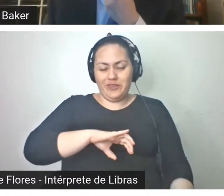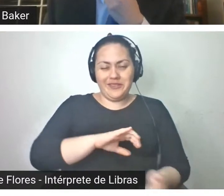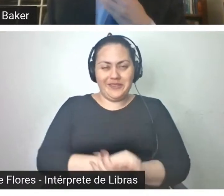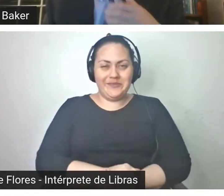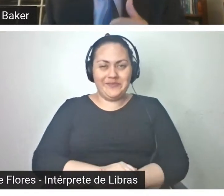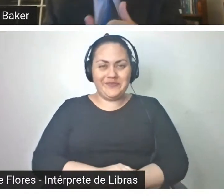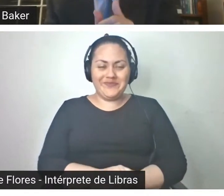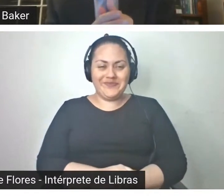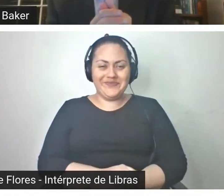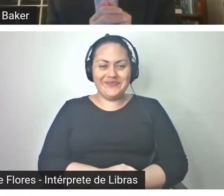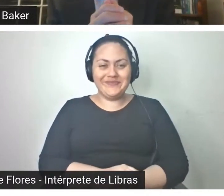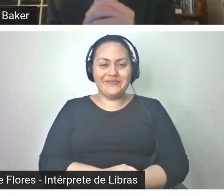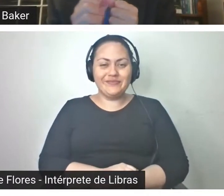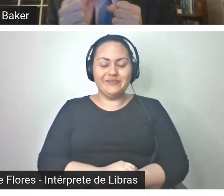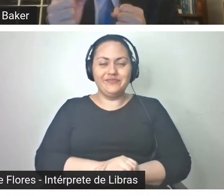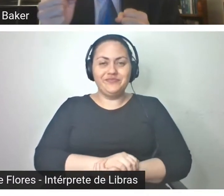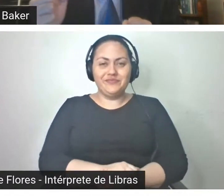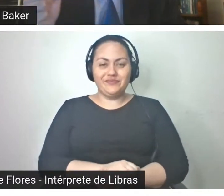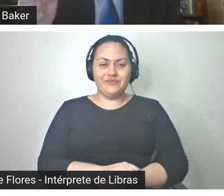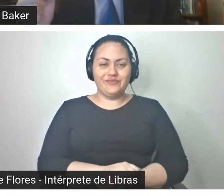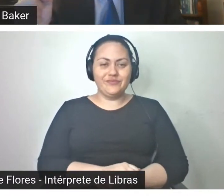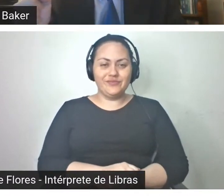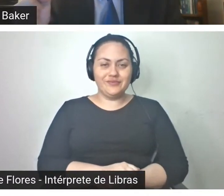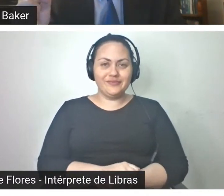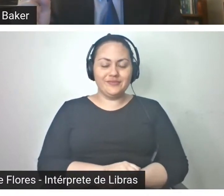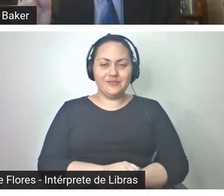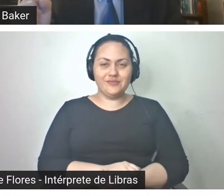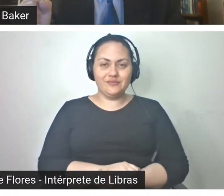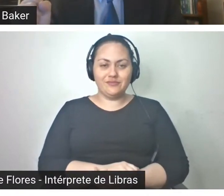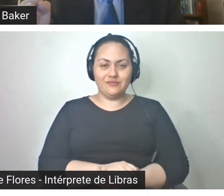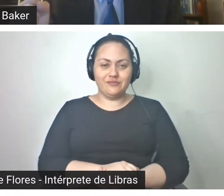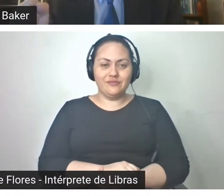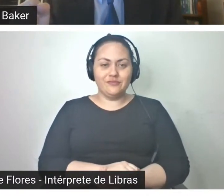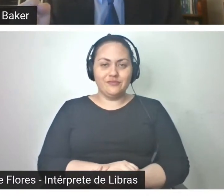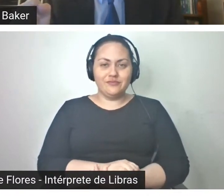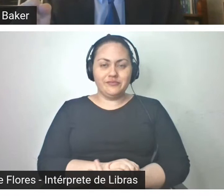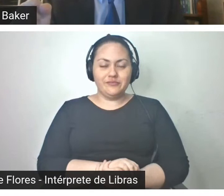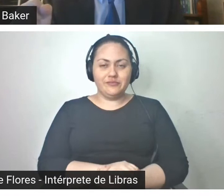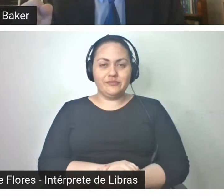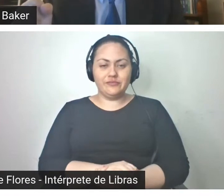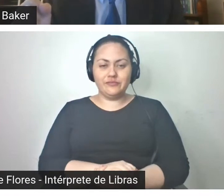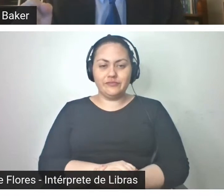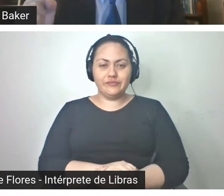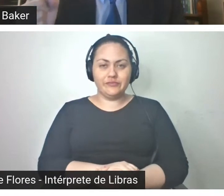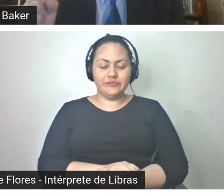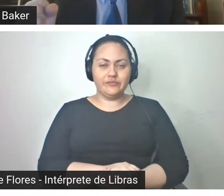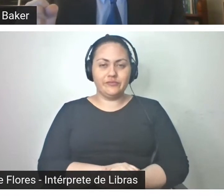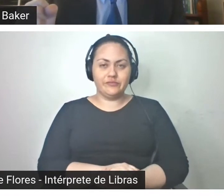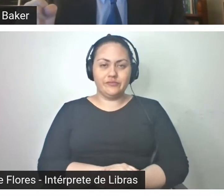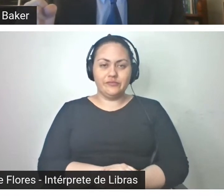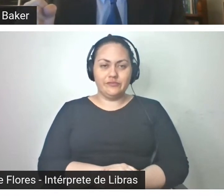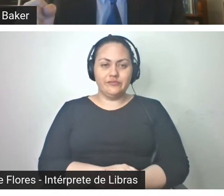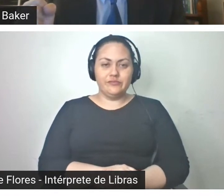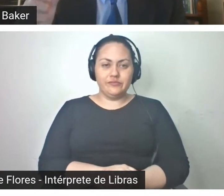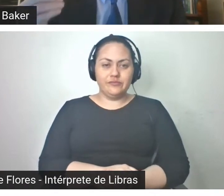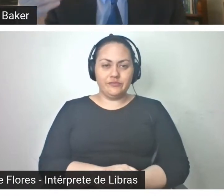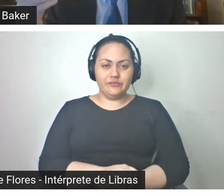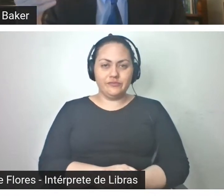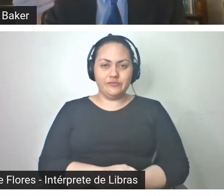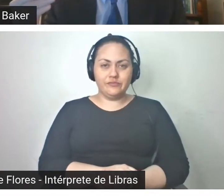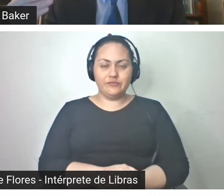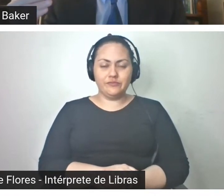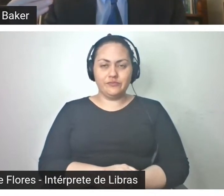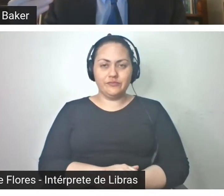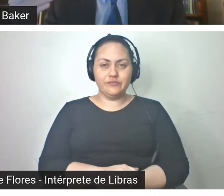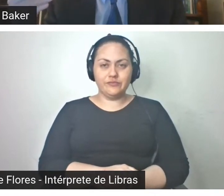As educational inequality has grown dramatically, and as our media, especially